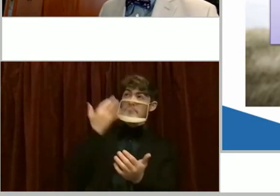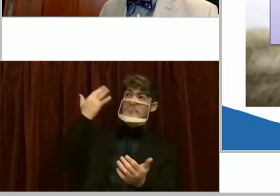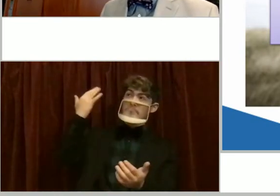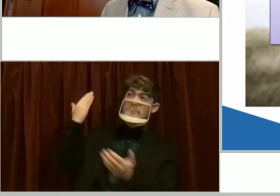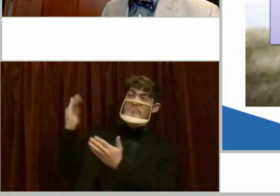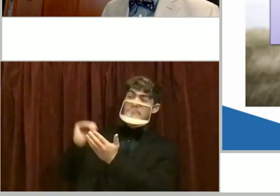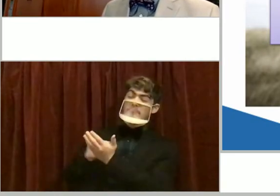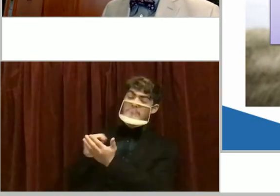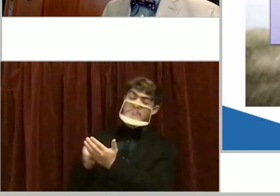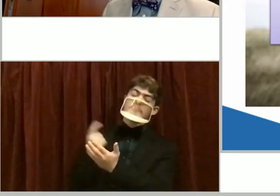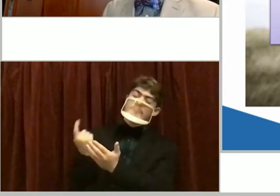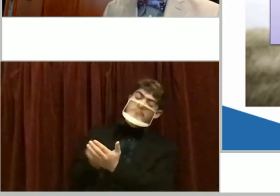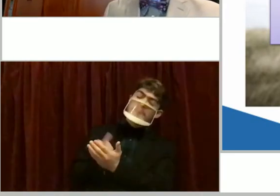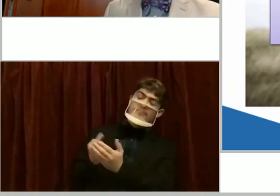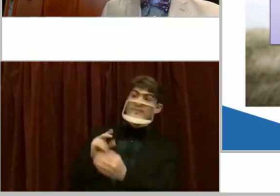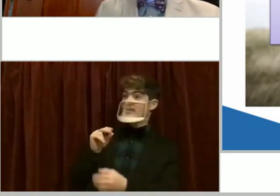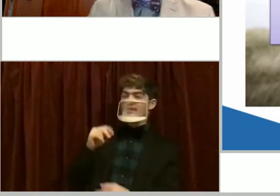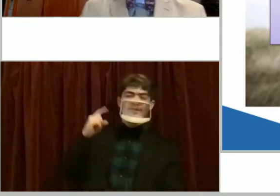after that.